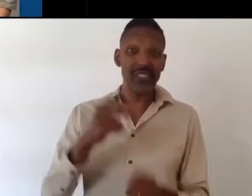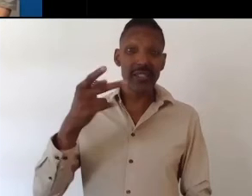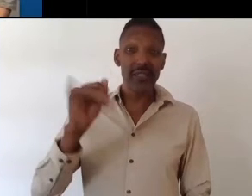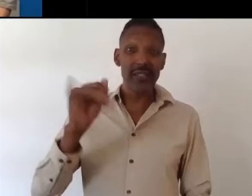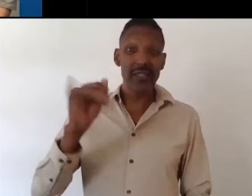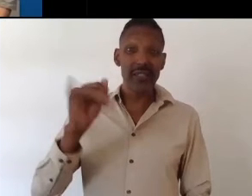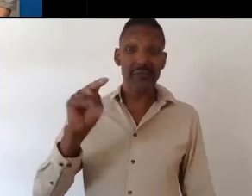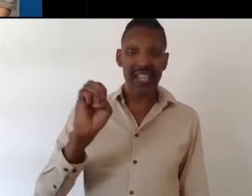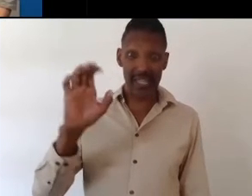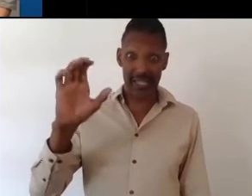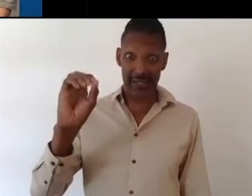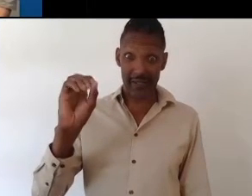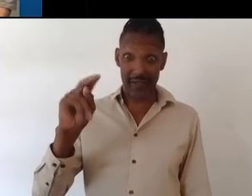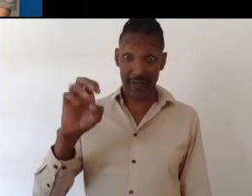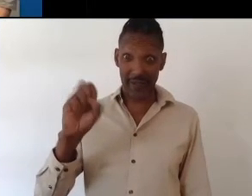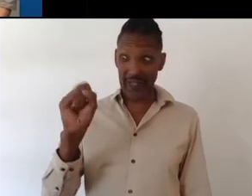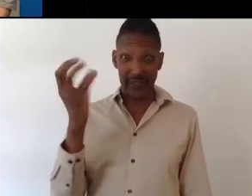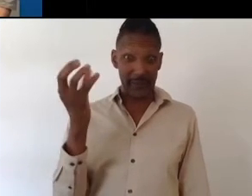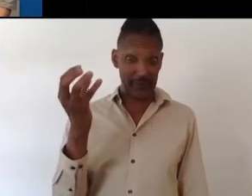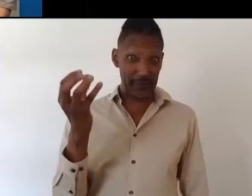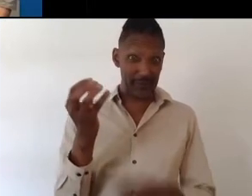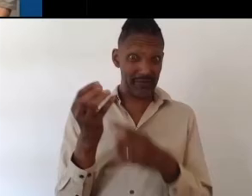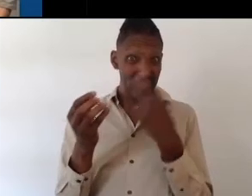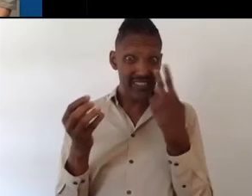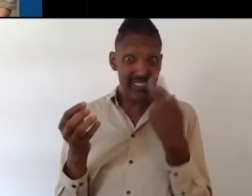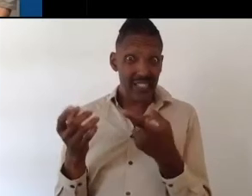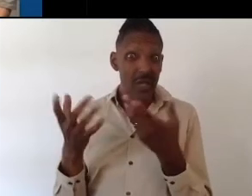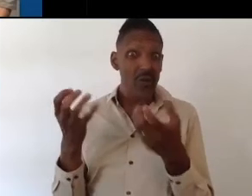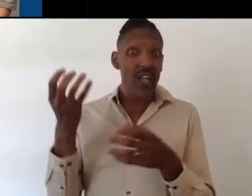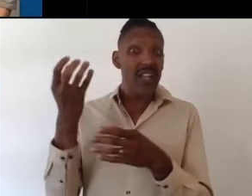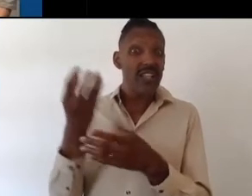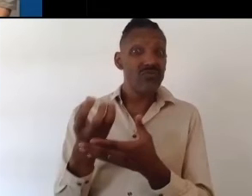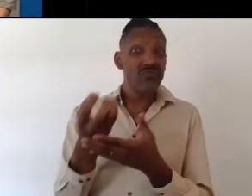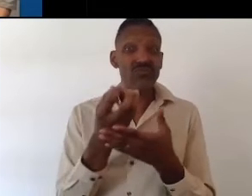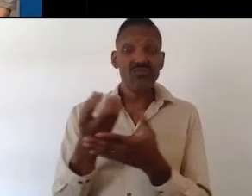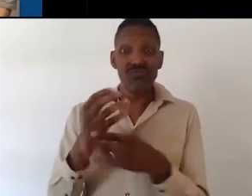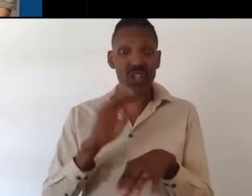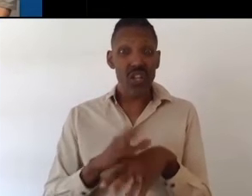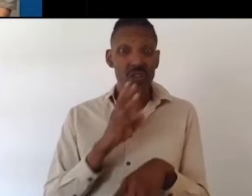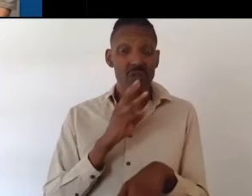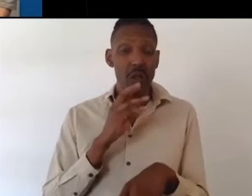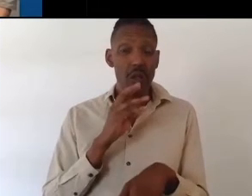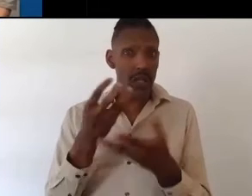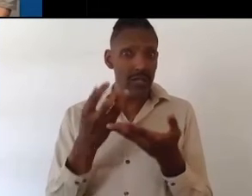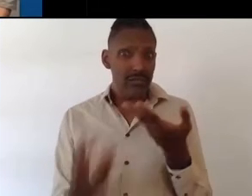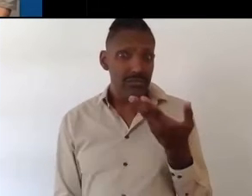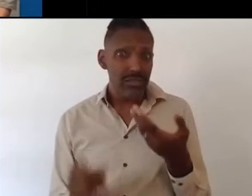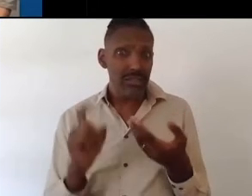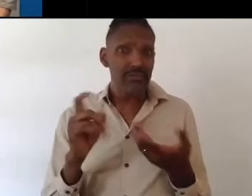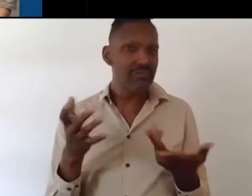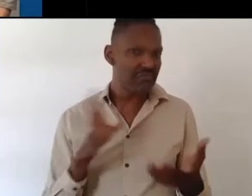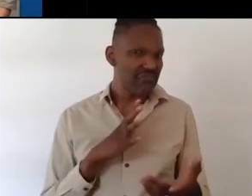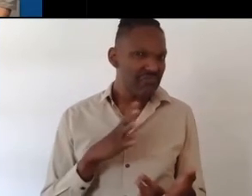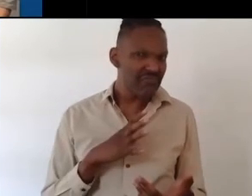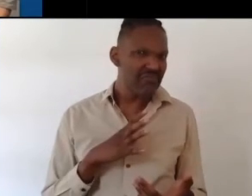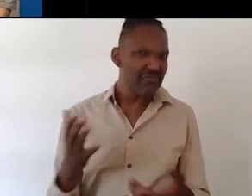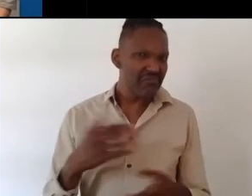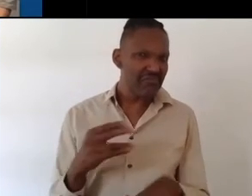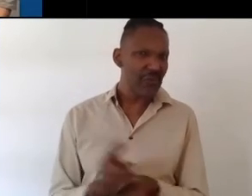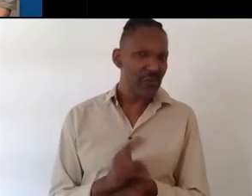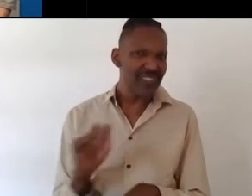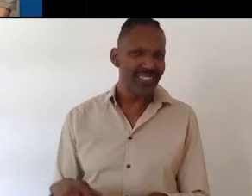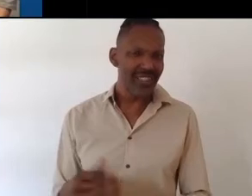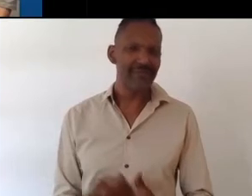can't emphasize enough that having both is really important to set the scene for a particular topic. Right now, I'm